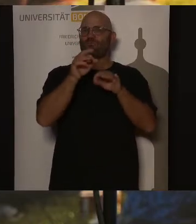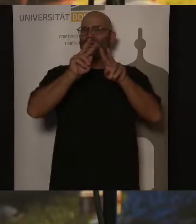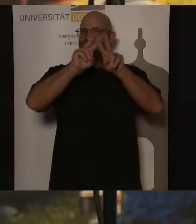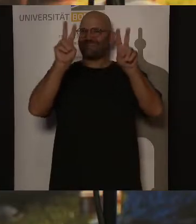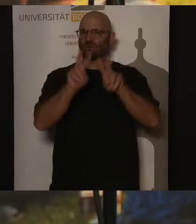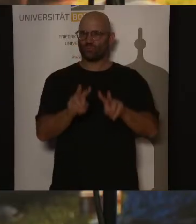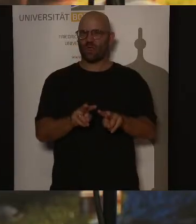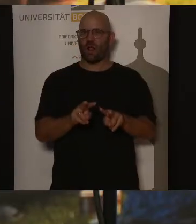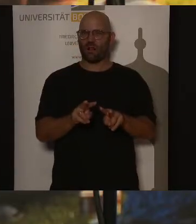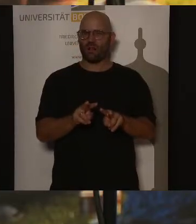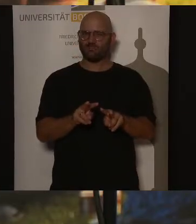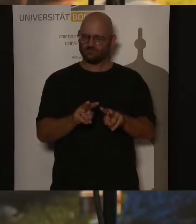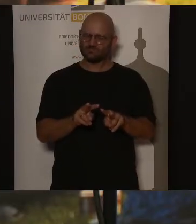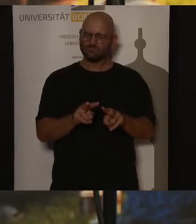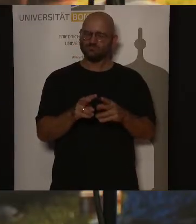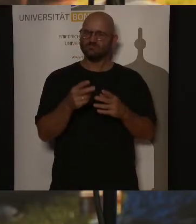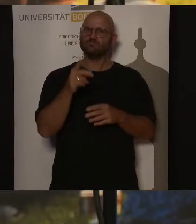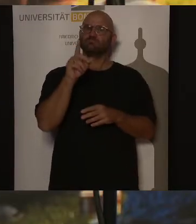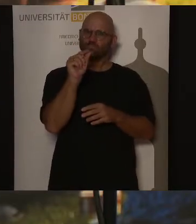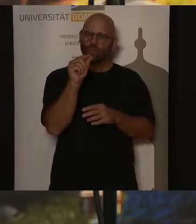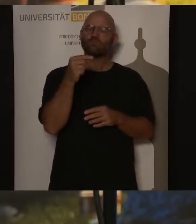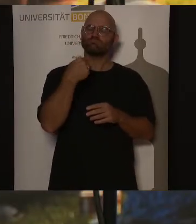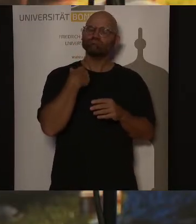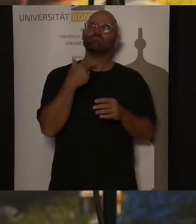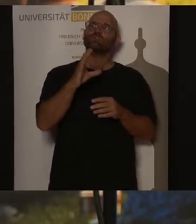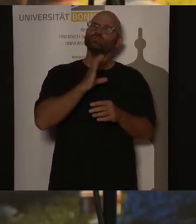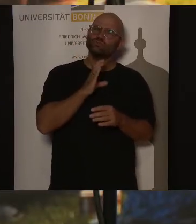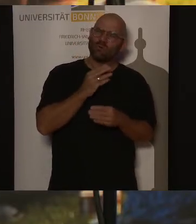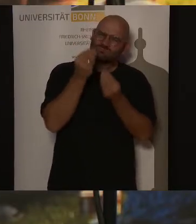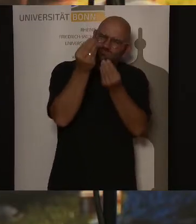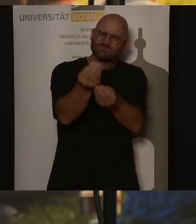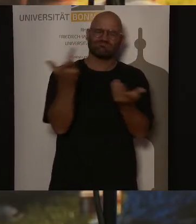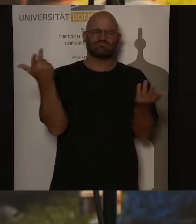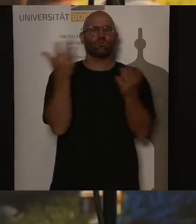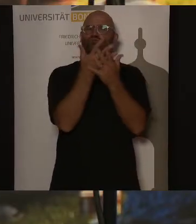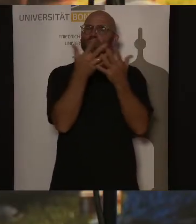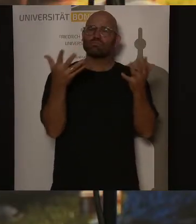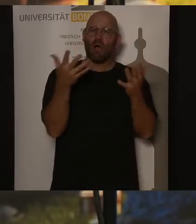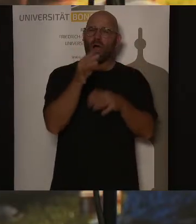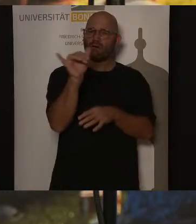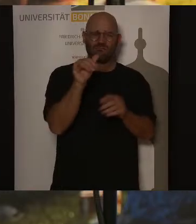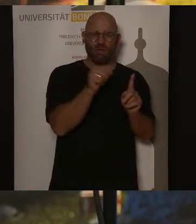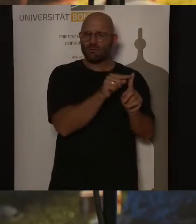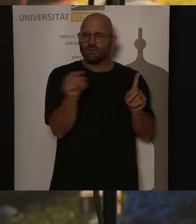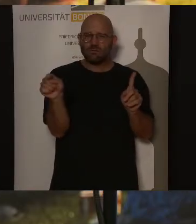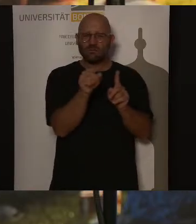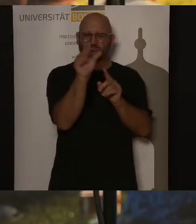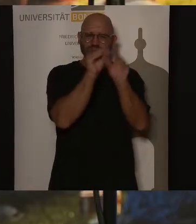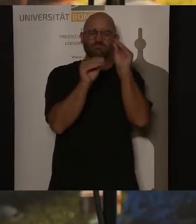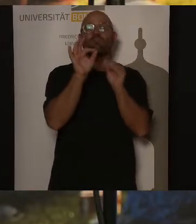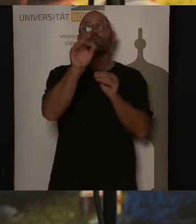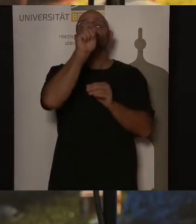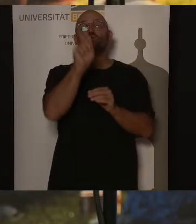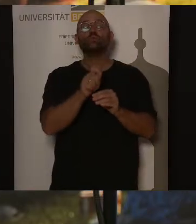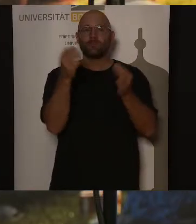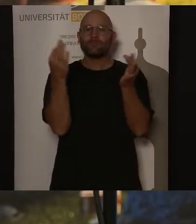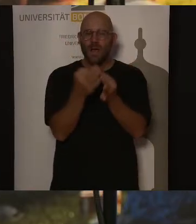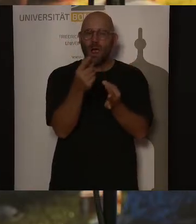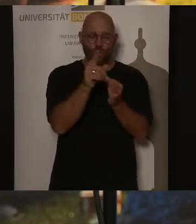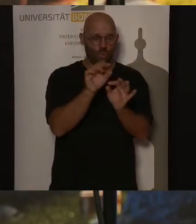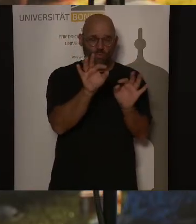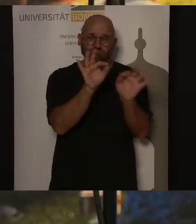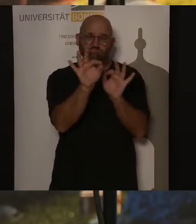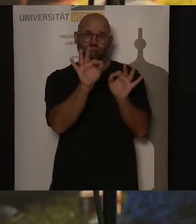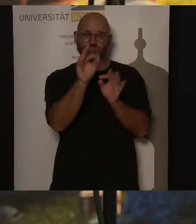well. My job as Vice Rector for International Affairs is to make it possible for you